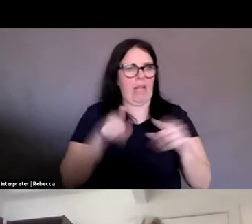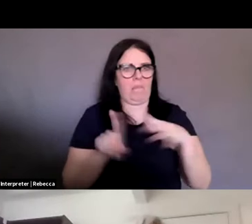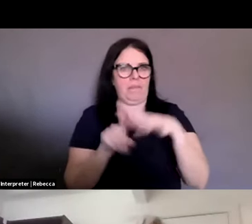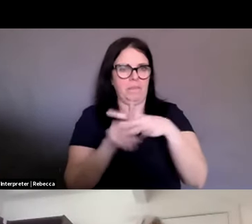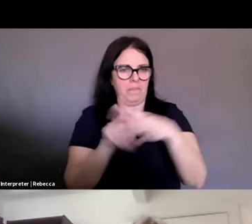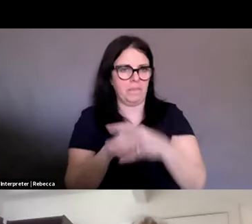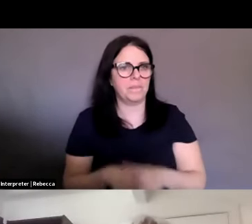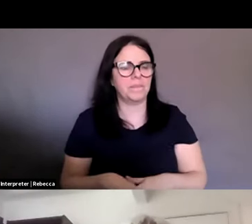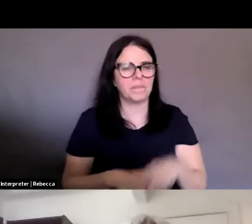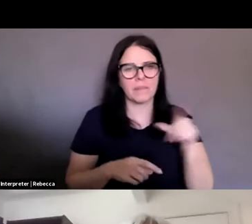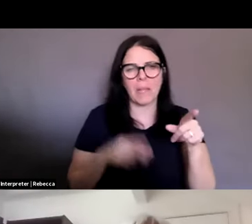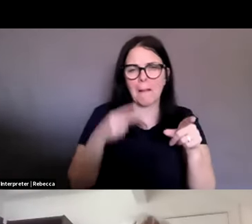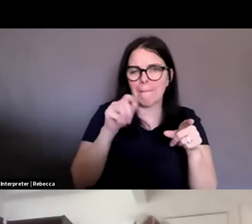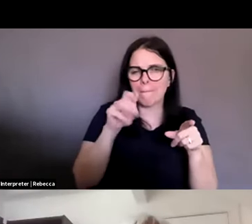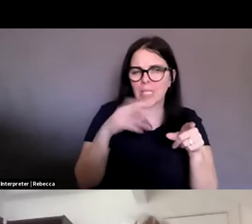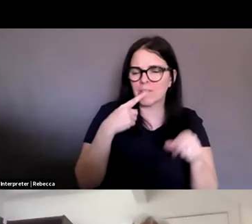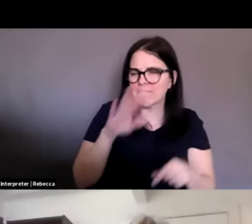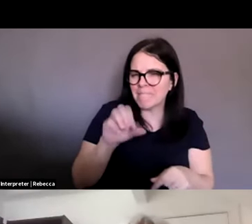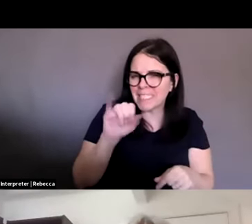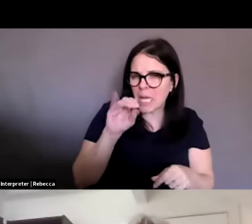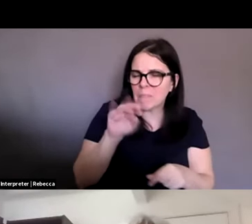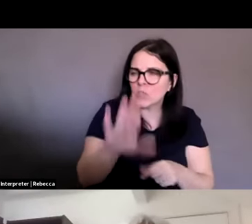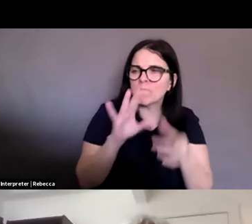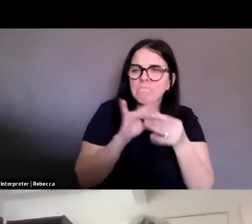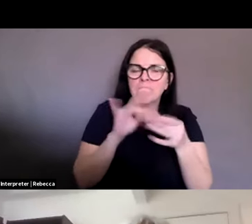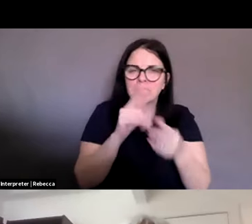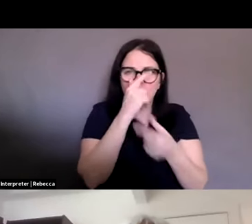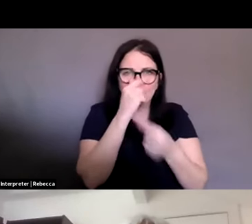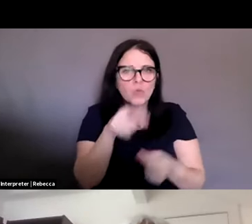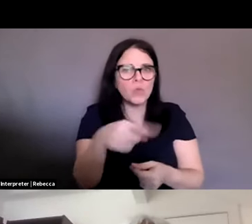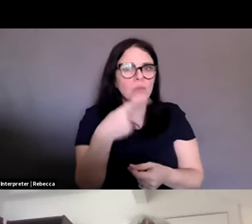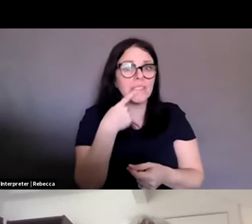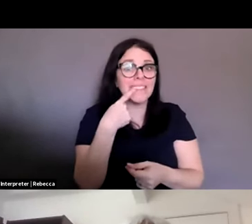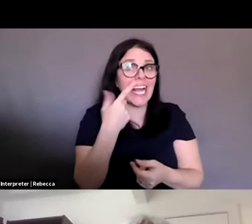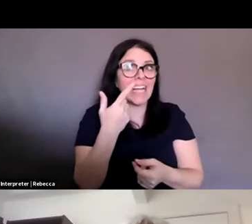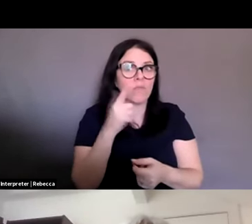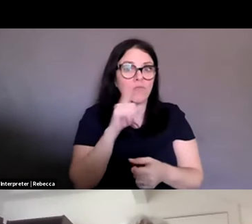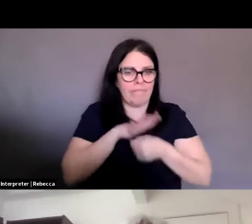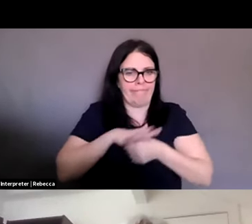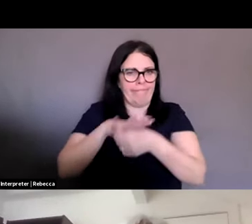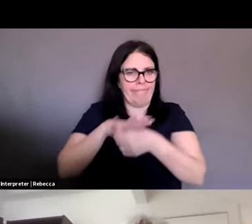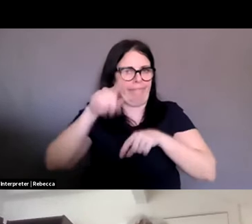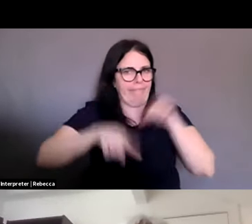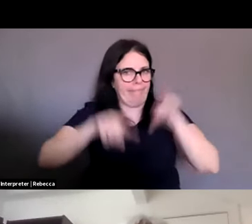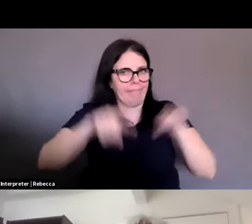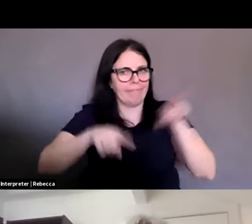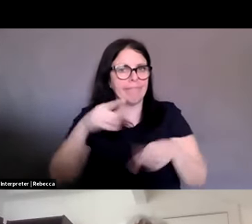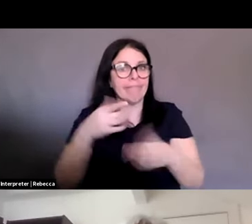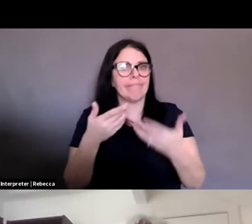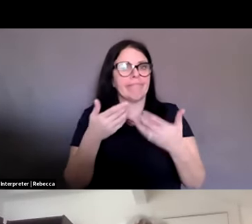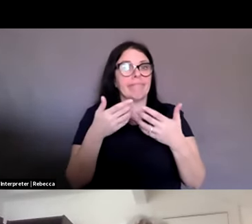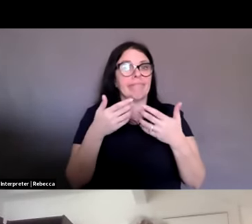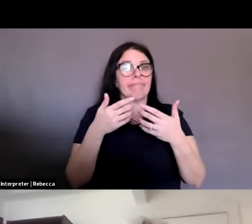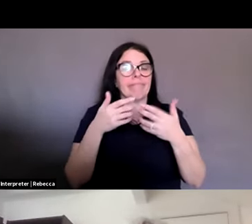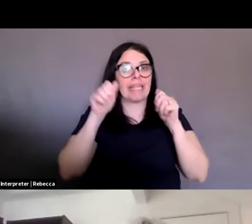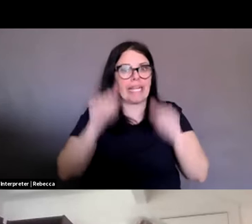thought your one thing was interesting in your presentation is just how things vary from one jurisdiction to the next, and how this can take a hold